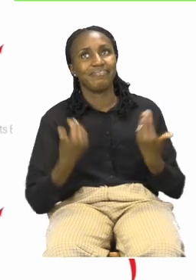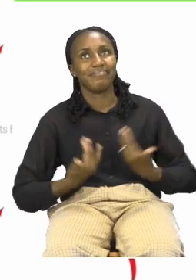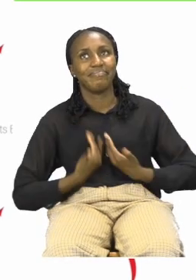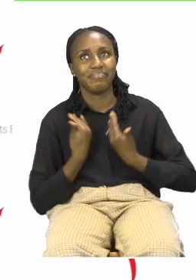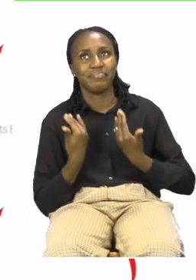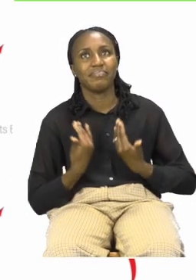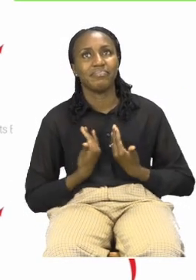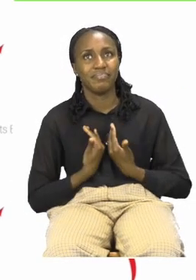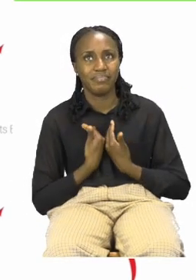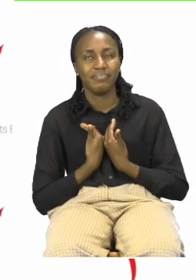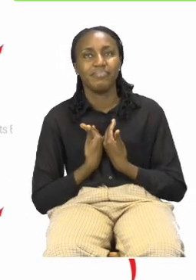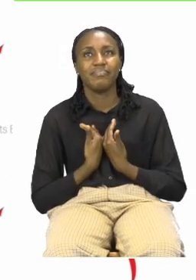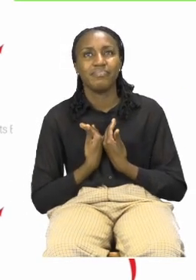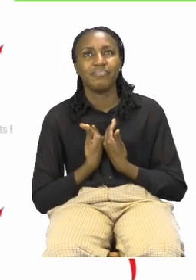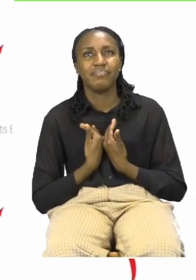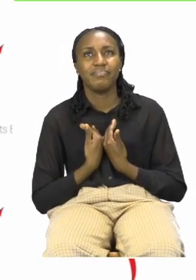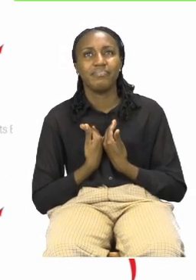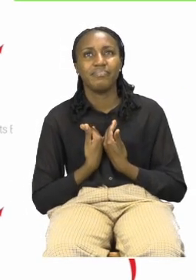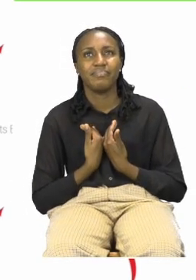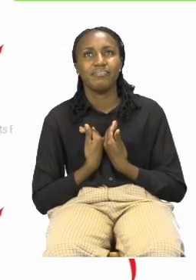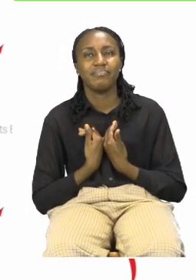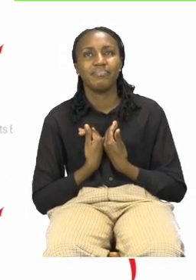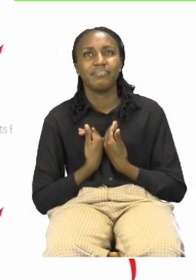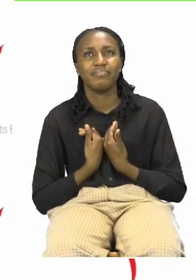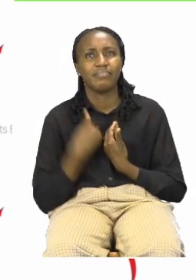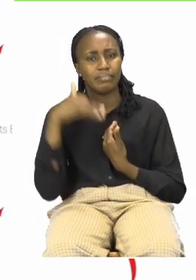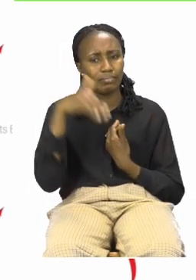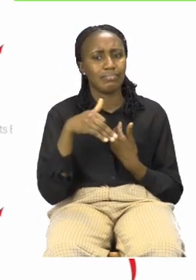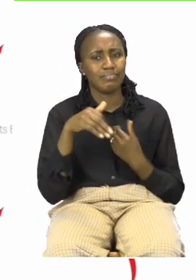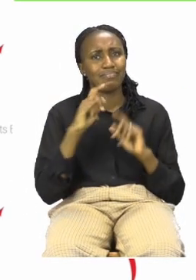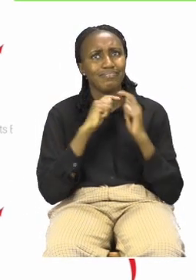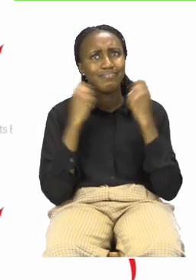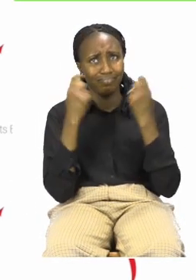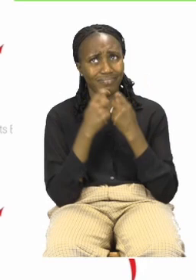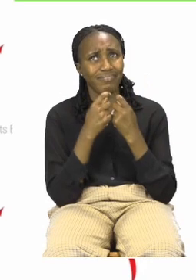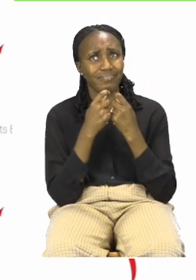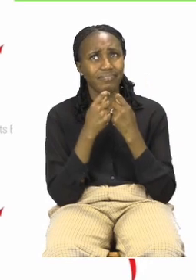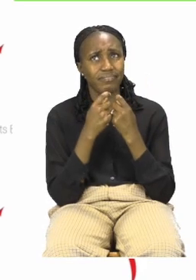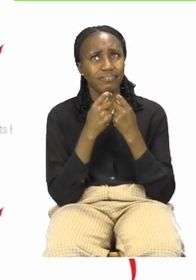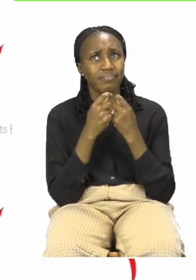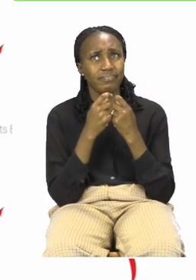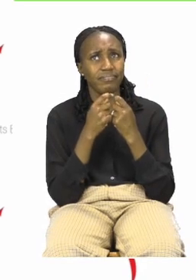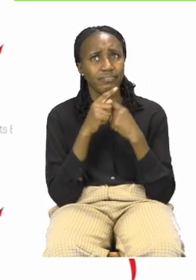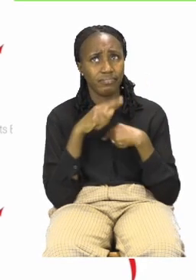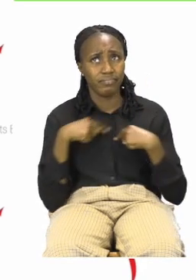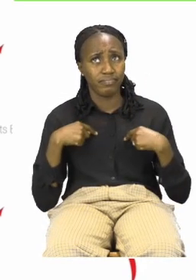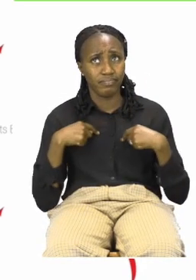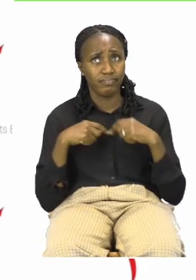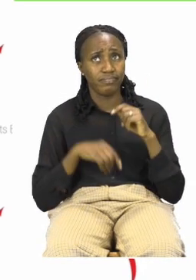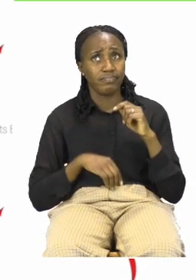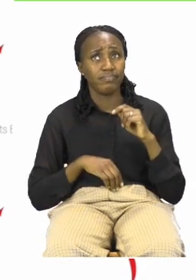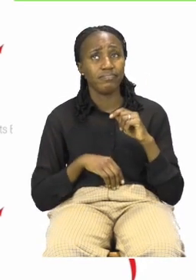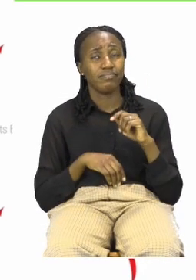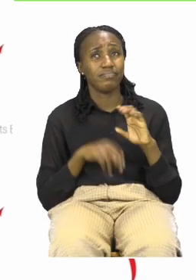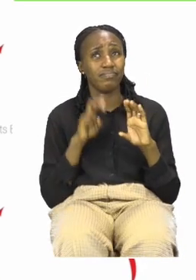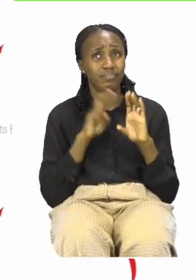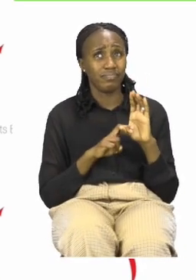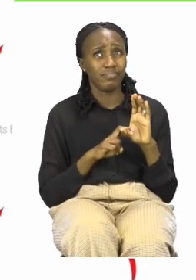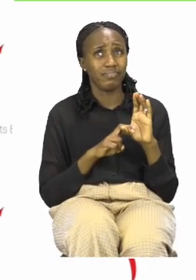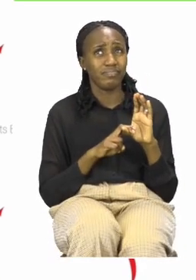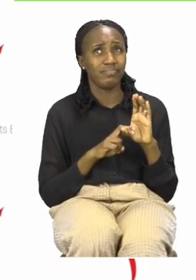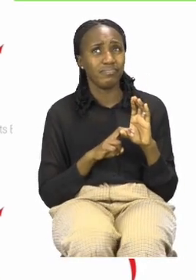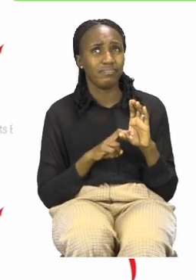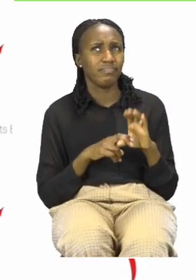So in terms of national team, has our team actually been competing at the highest level, and has there been